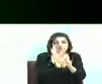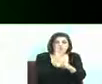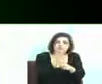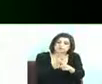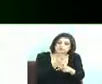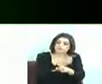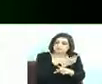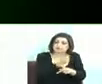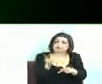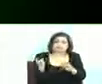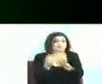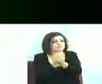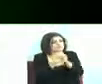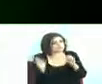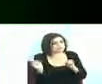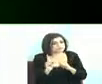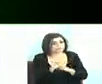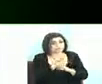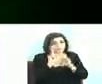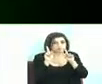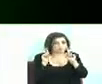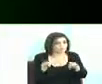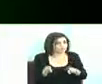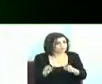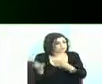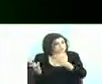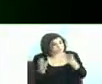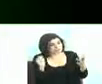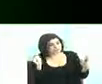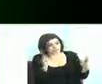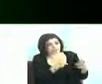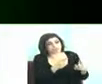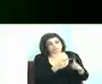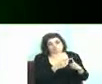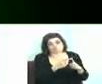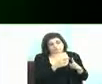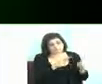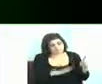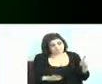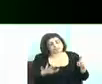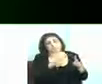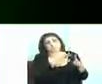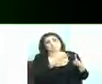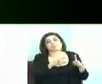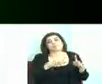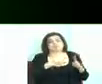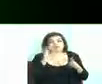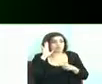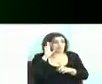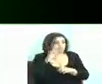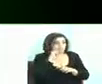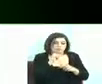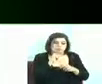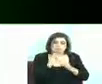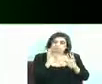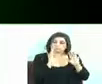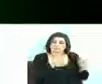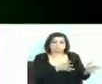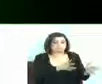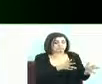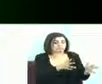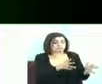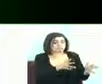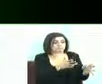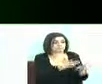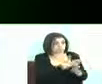safe wherever you go and bring you back to this land. I will not desert you before